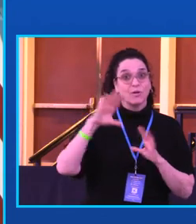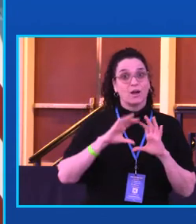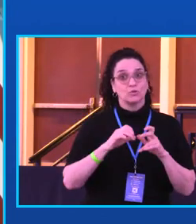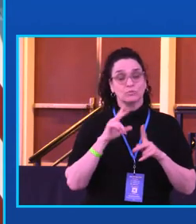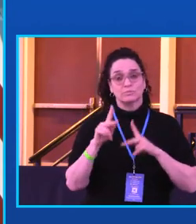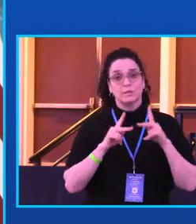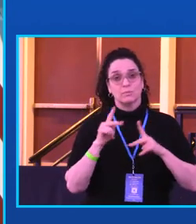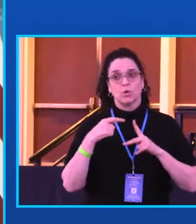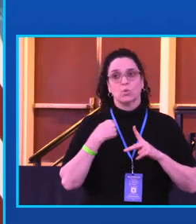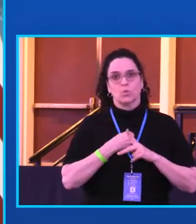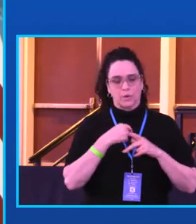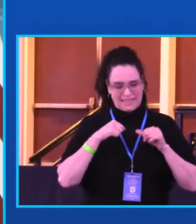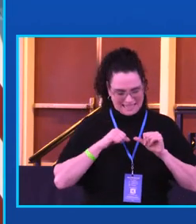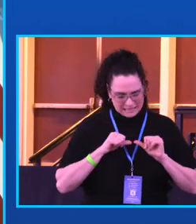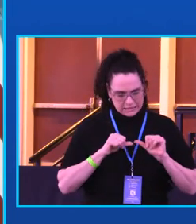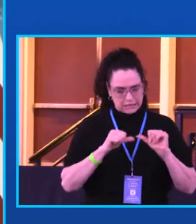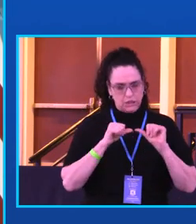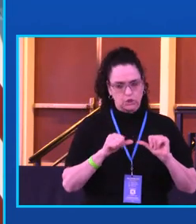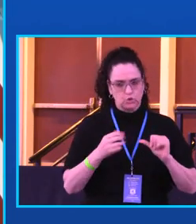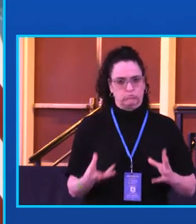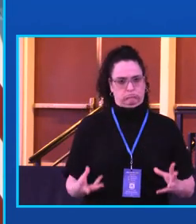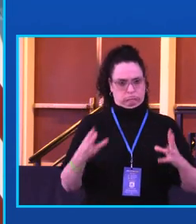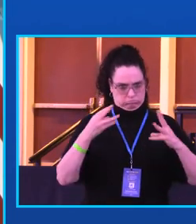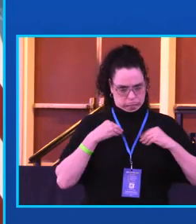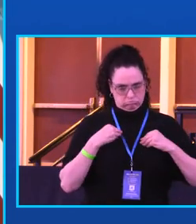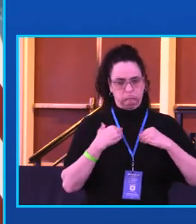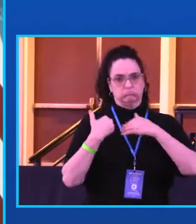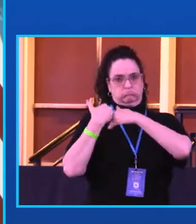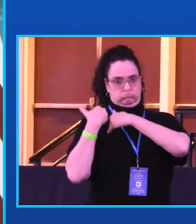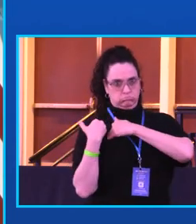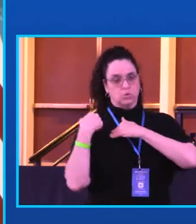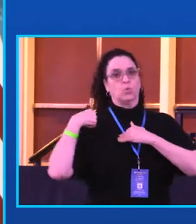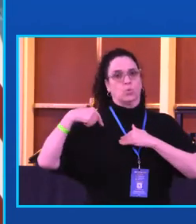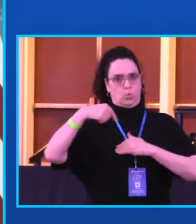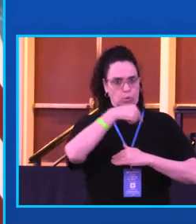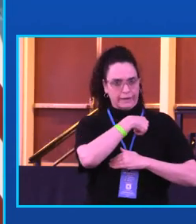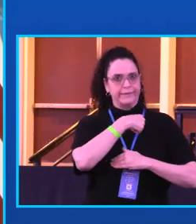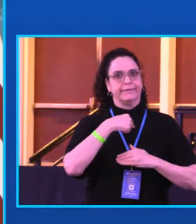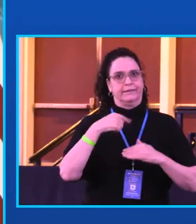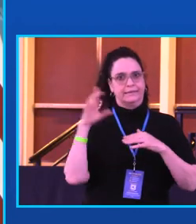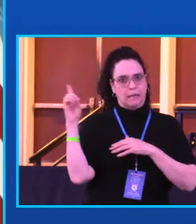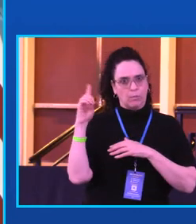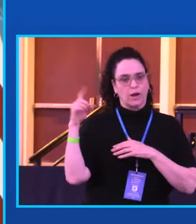to own the responsibility that comes with being a role model,